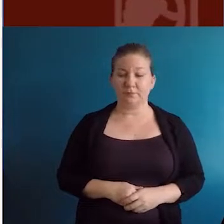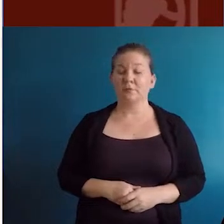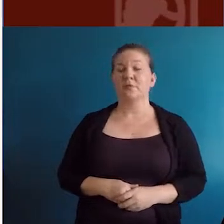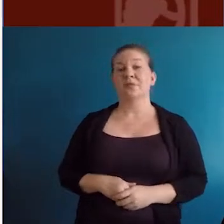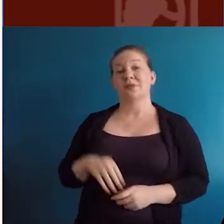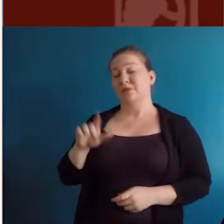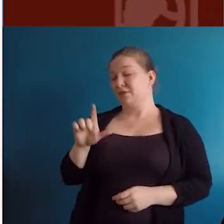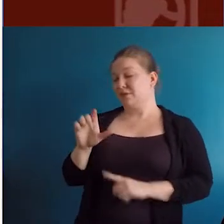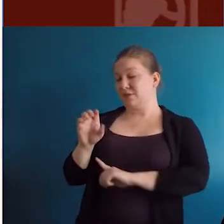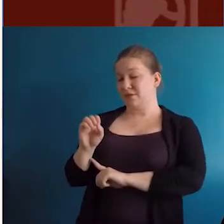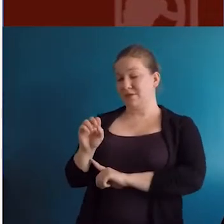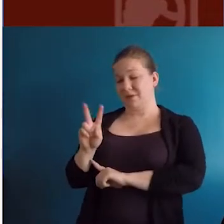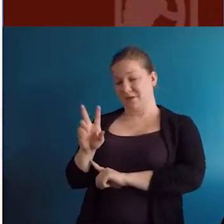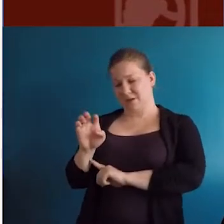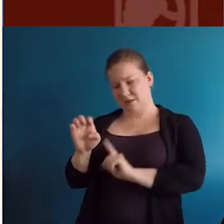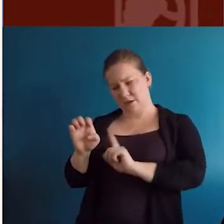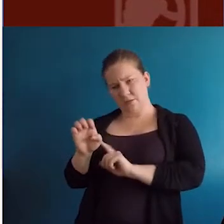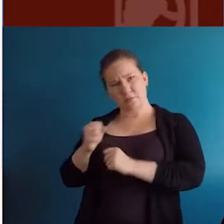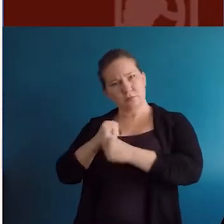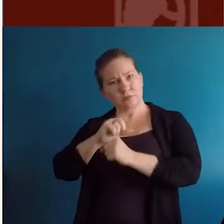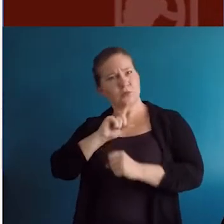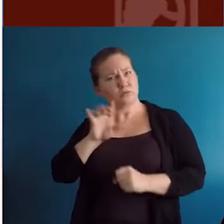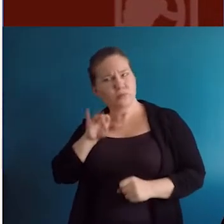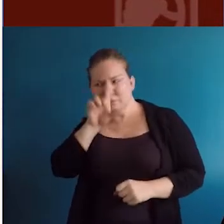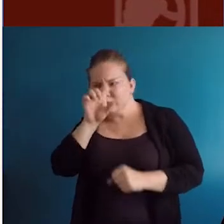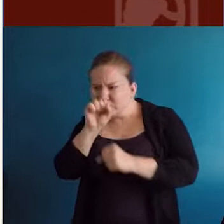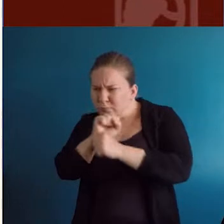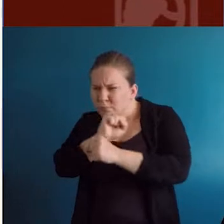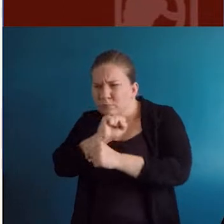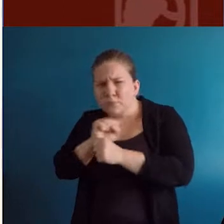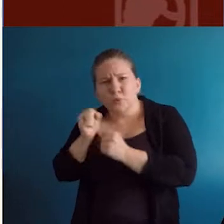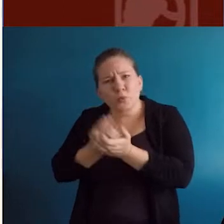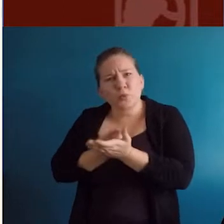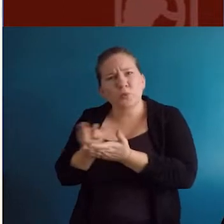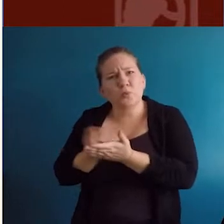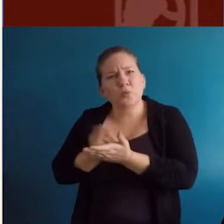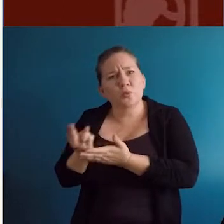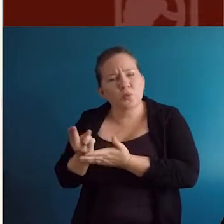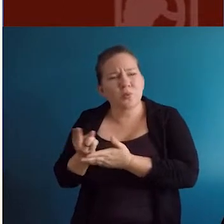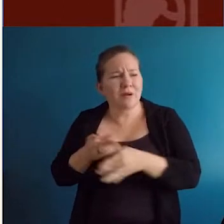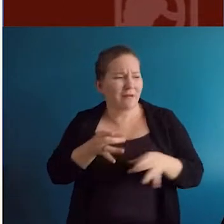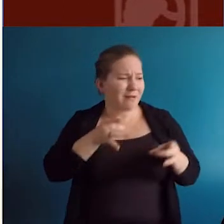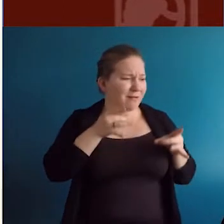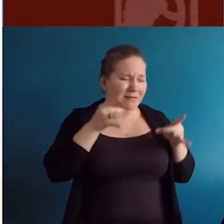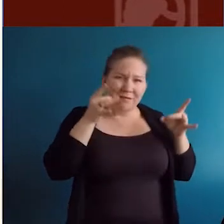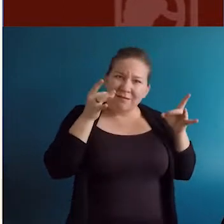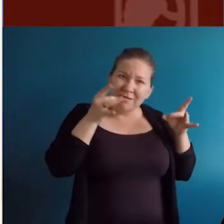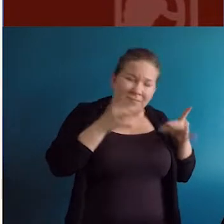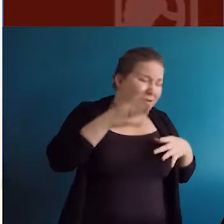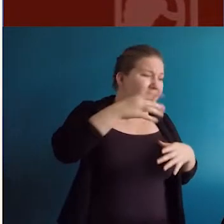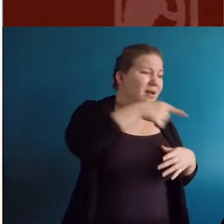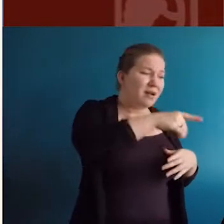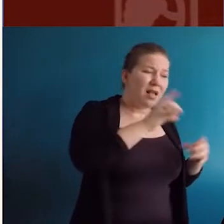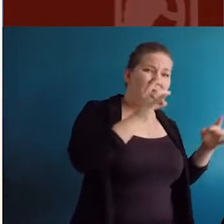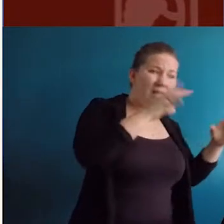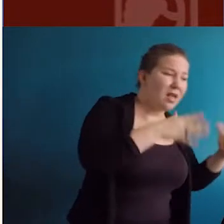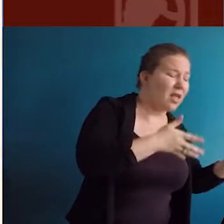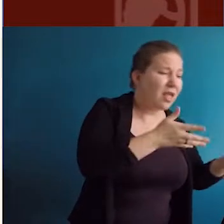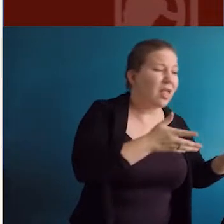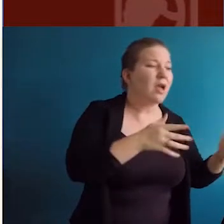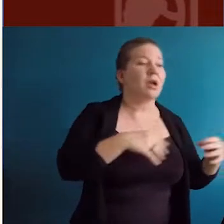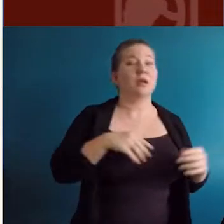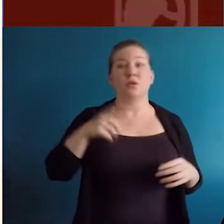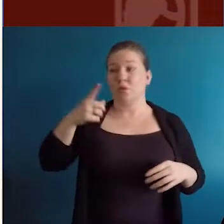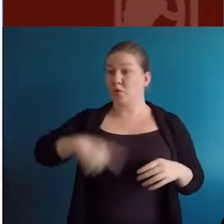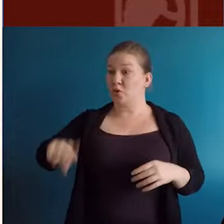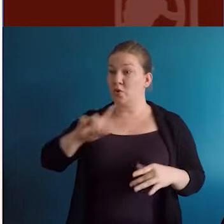Hold fast to what is good. Love one another with mutual affection. Outdo one another in